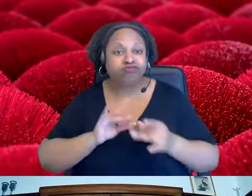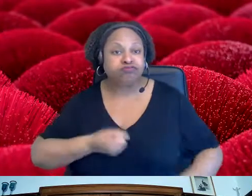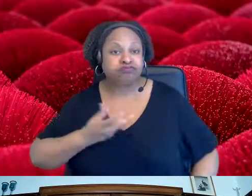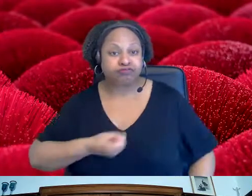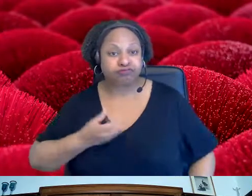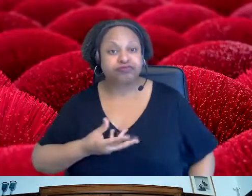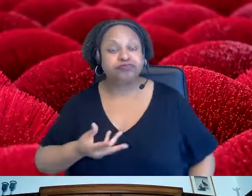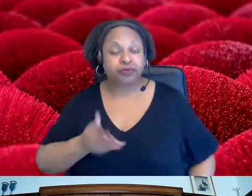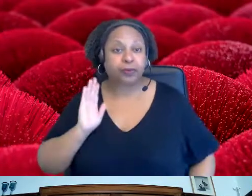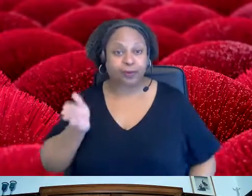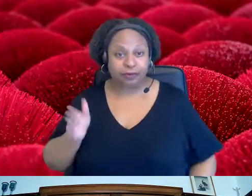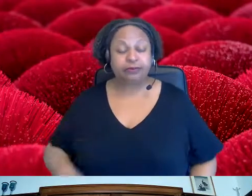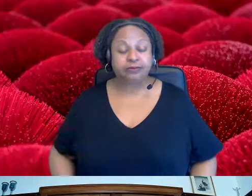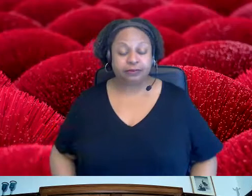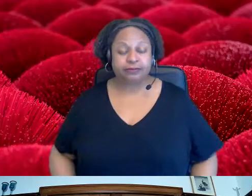organization's